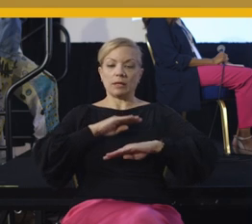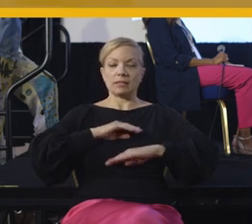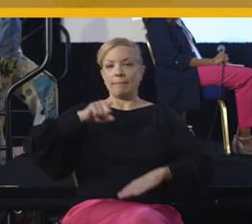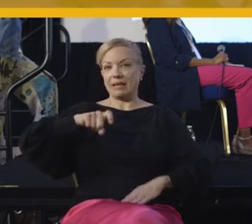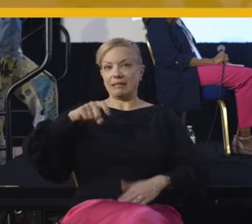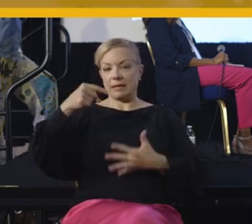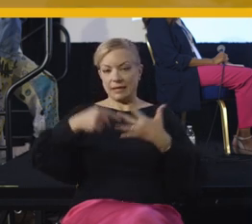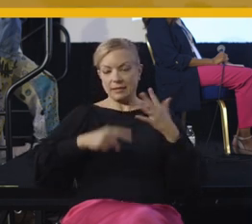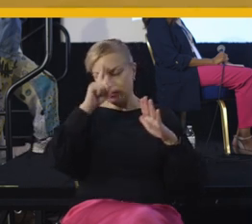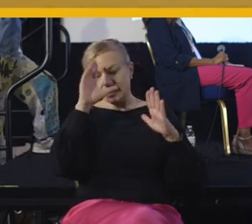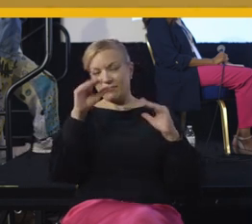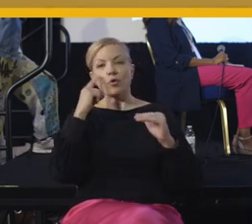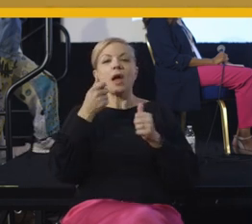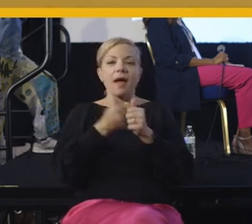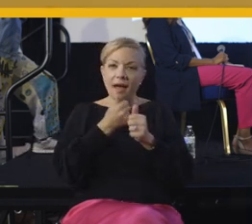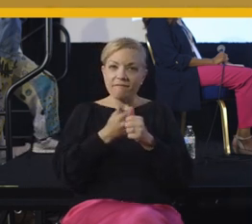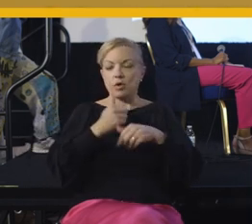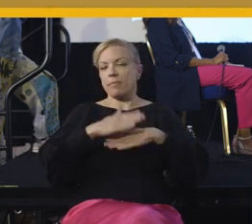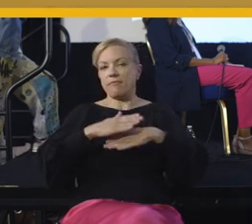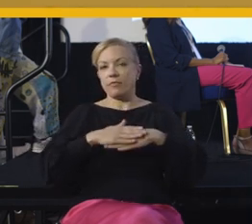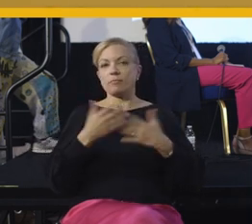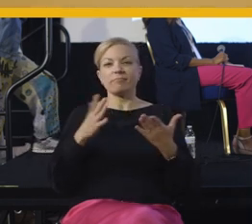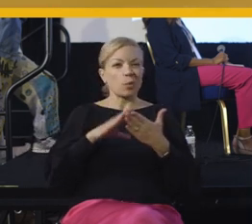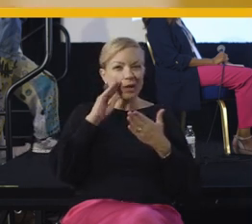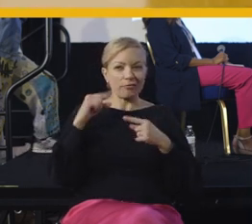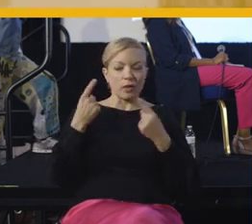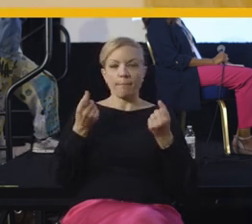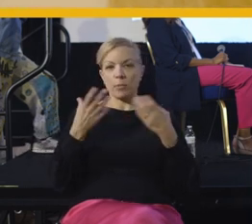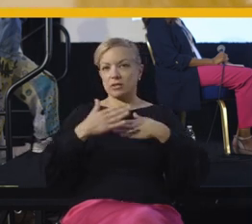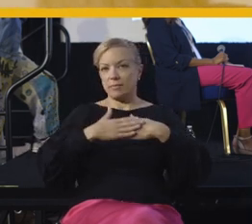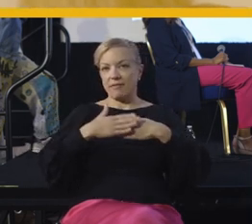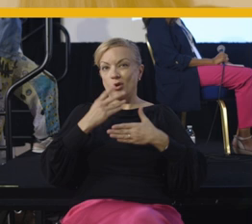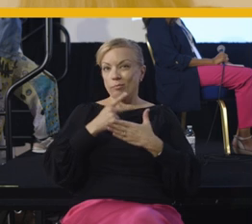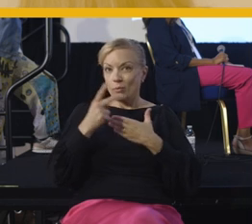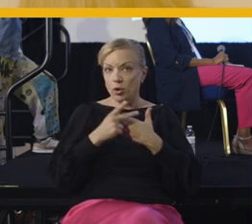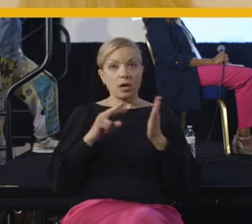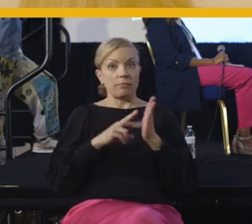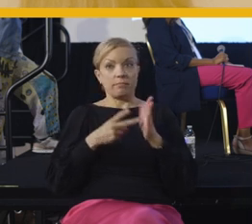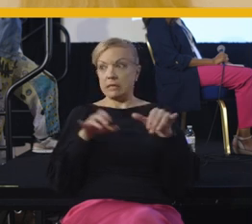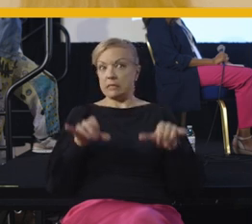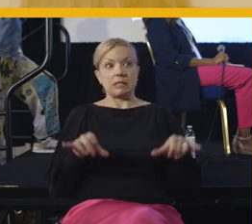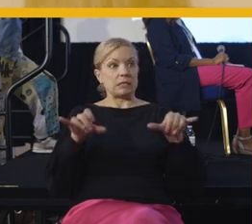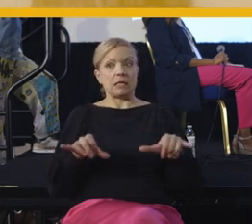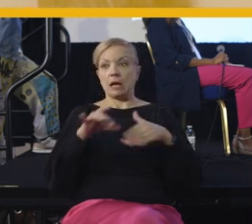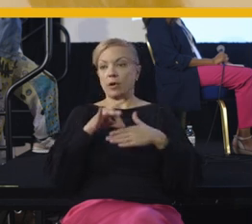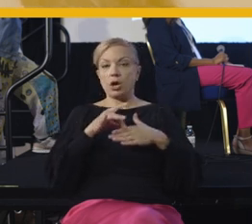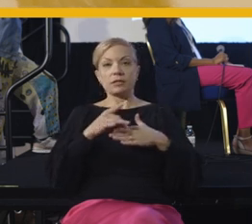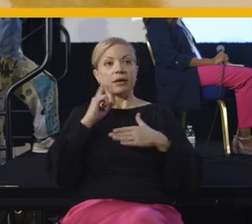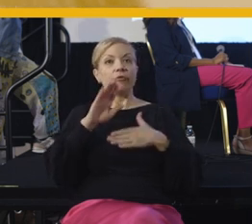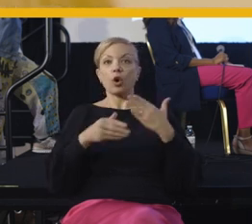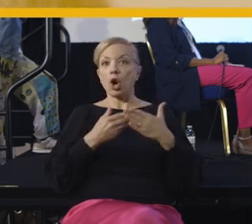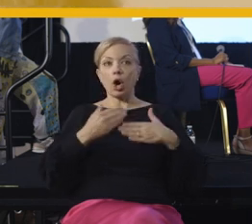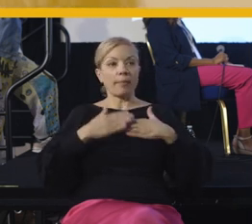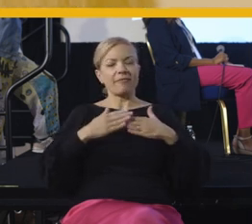meet their needs and expectations on every platform. Basically, what we've learned is multi-platform programming doesn't mean you bring the same piece of content to every